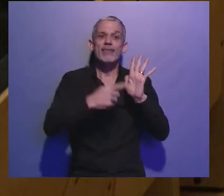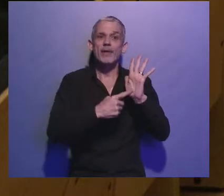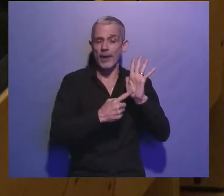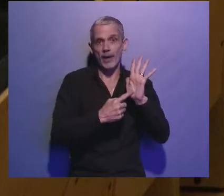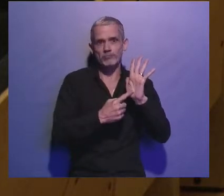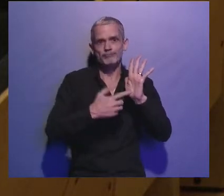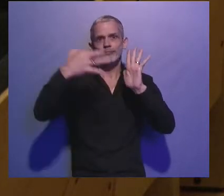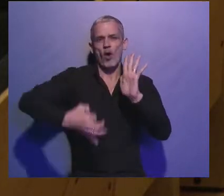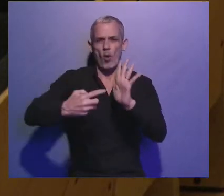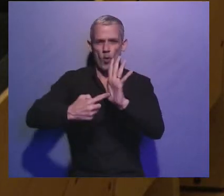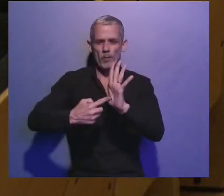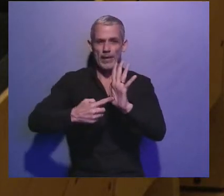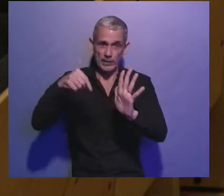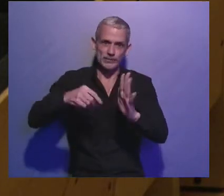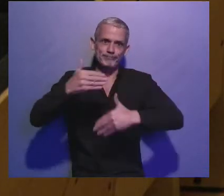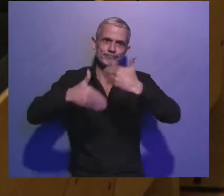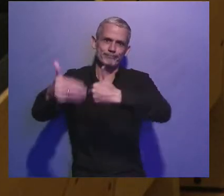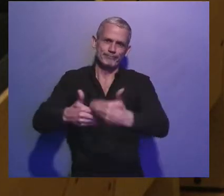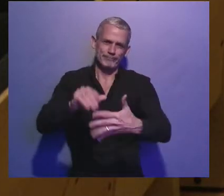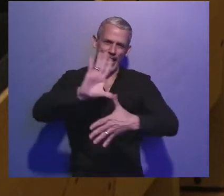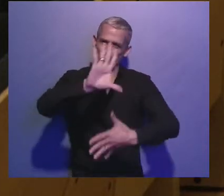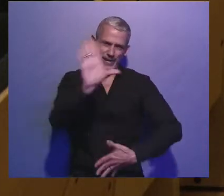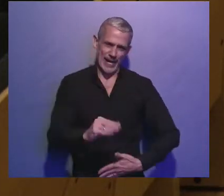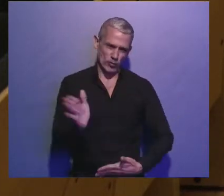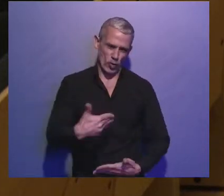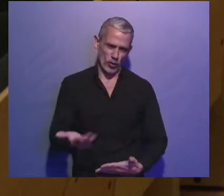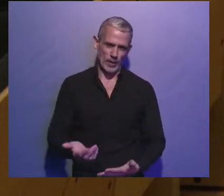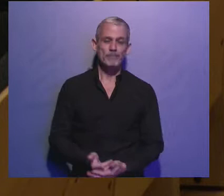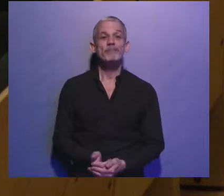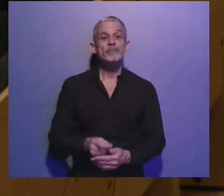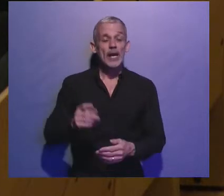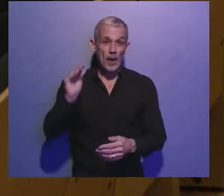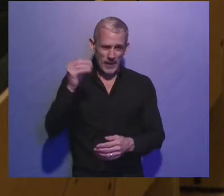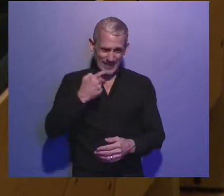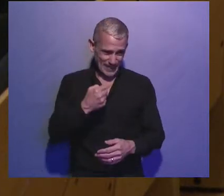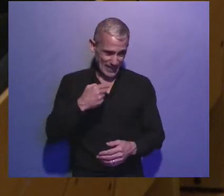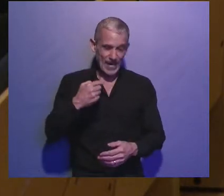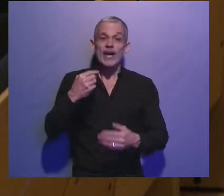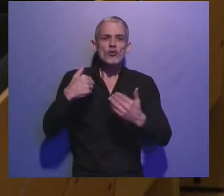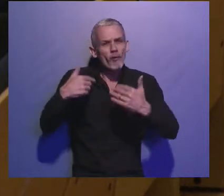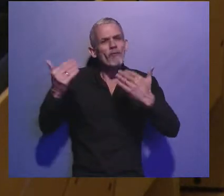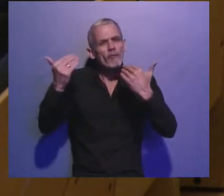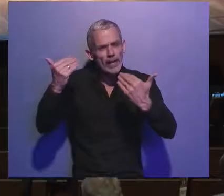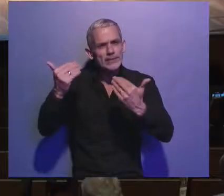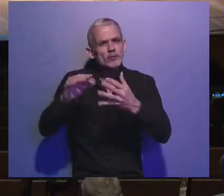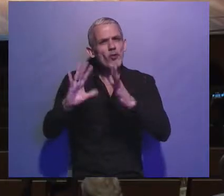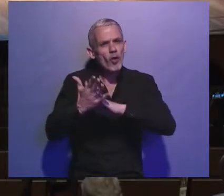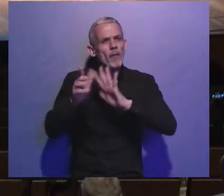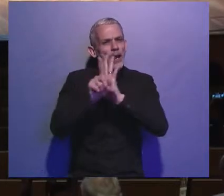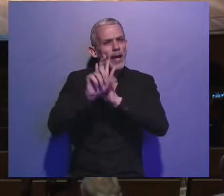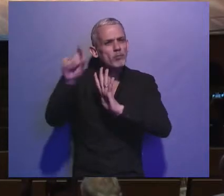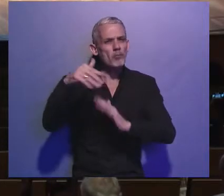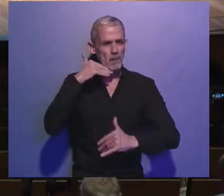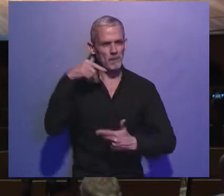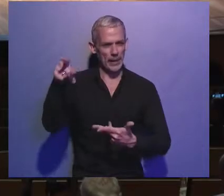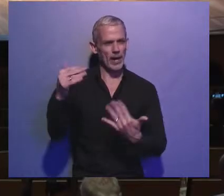do we make our laws a reality? And that is the challenge faced by the region. Let me commend you by